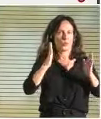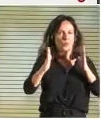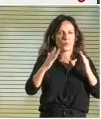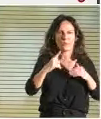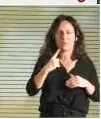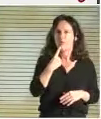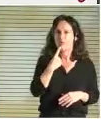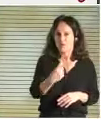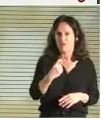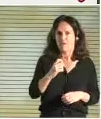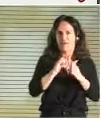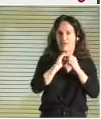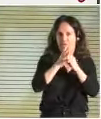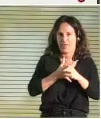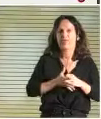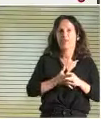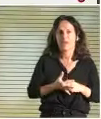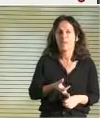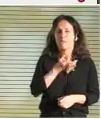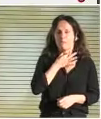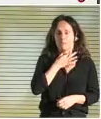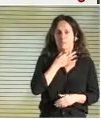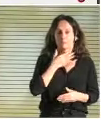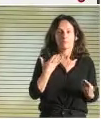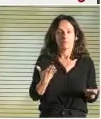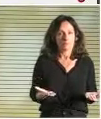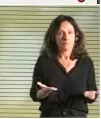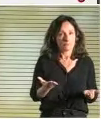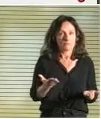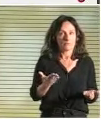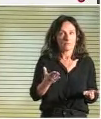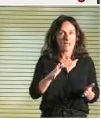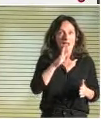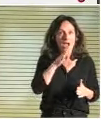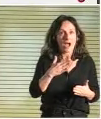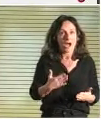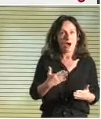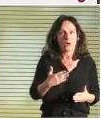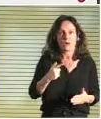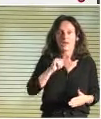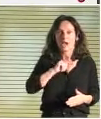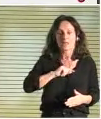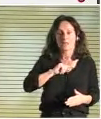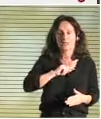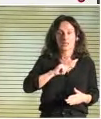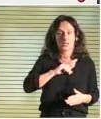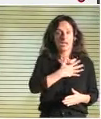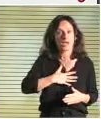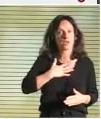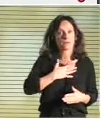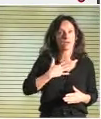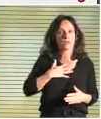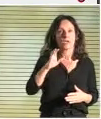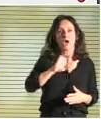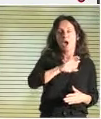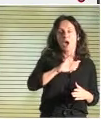also we have been very grateful that the UNWTO has done a lot of things on this topic. I remember the conference last year in